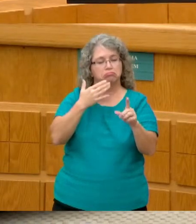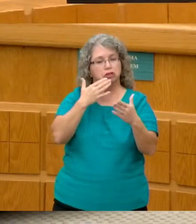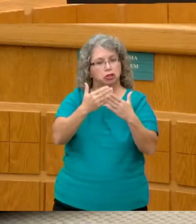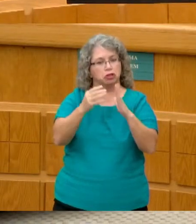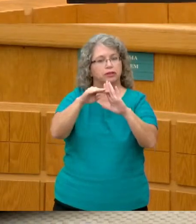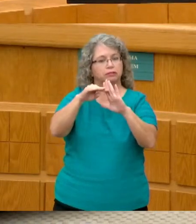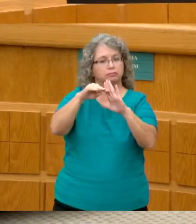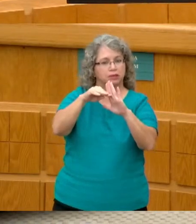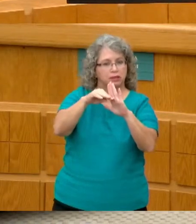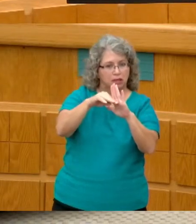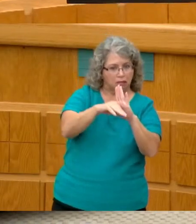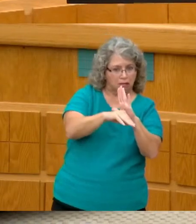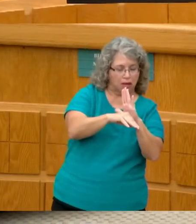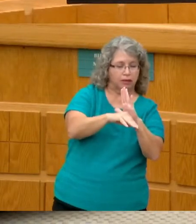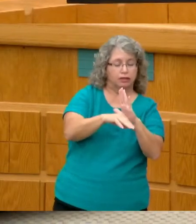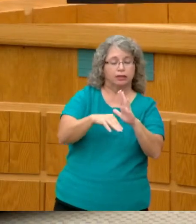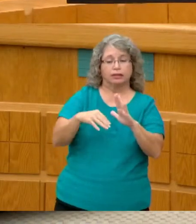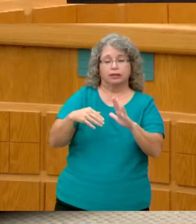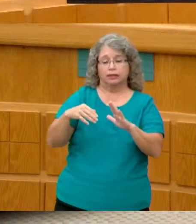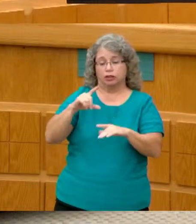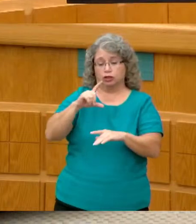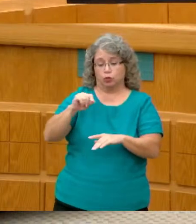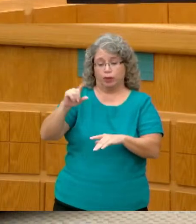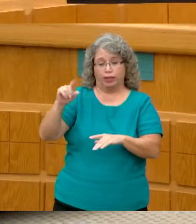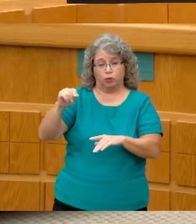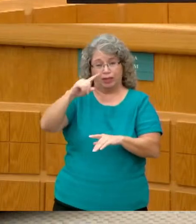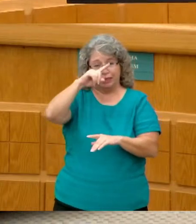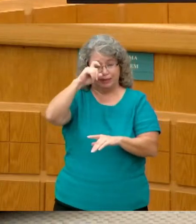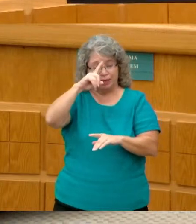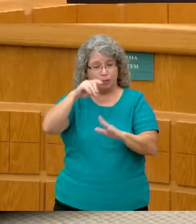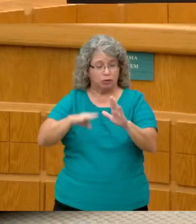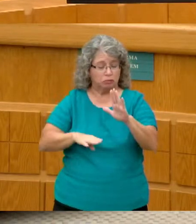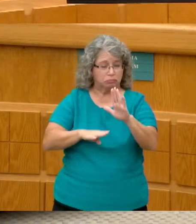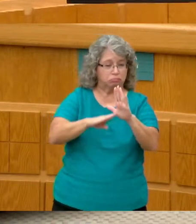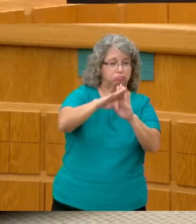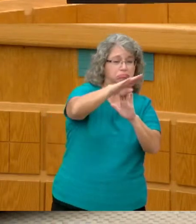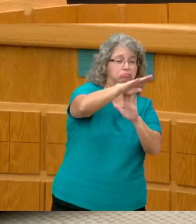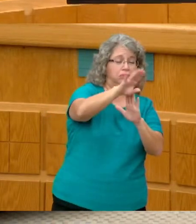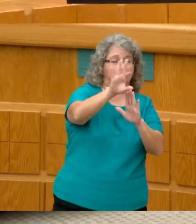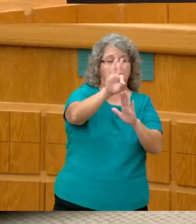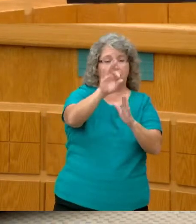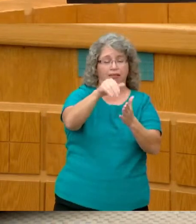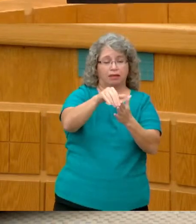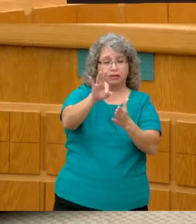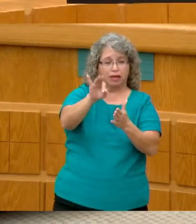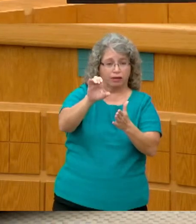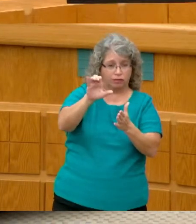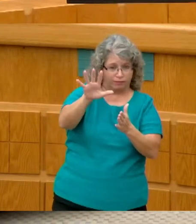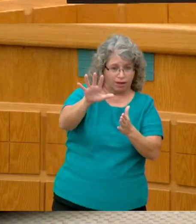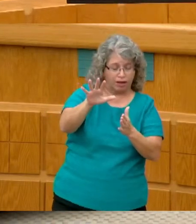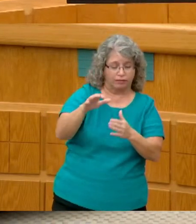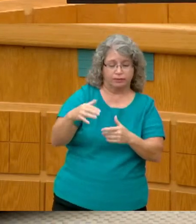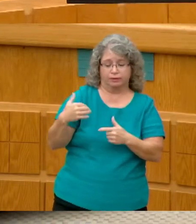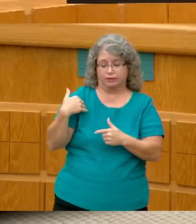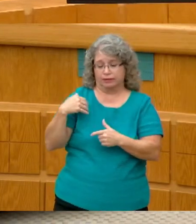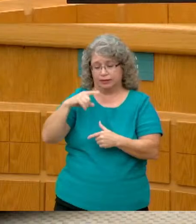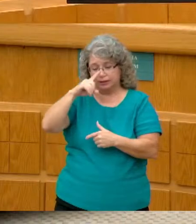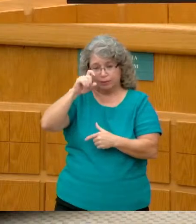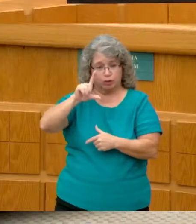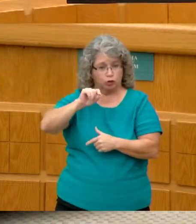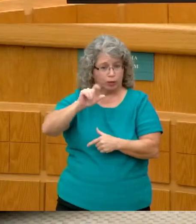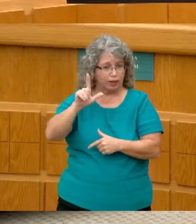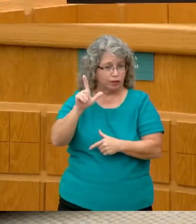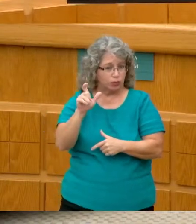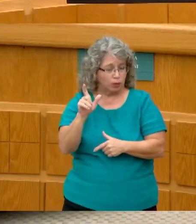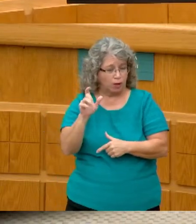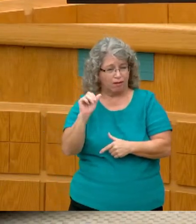The summer peak of 2020, we had a peak of 9,905. This past summer peak of